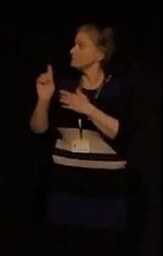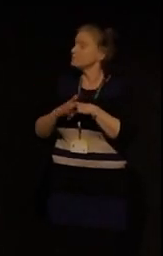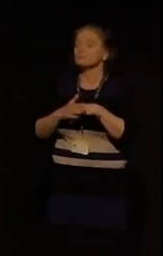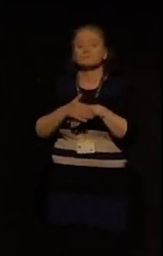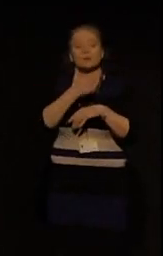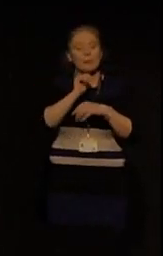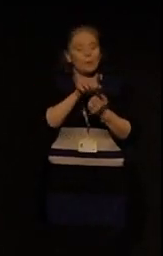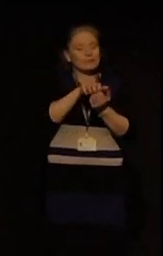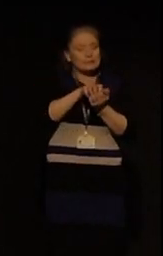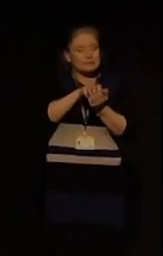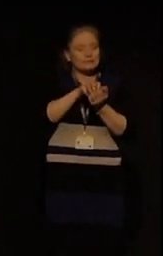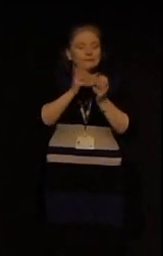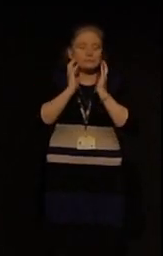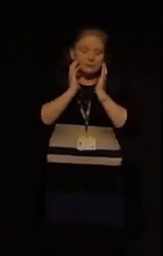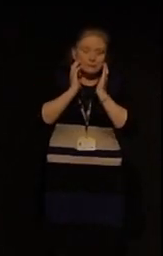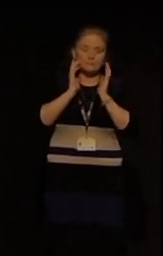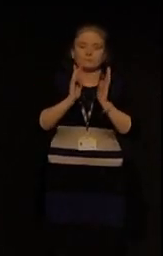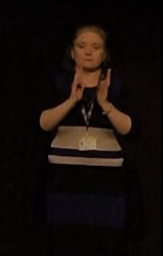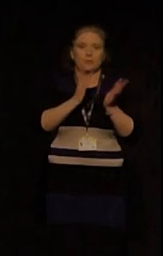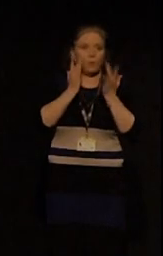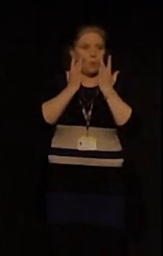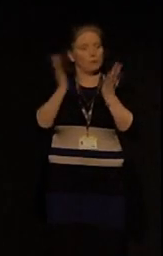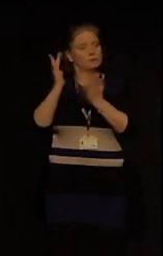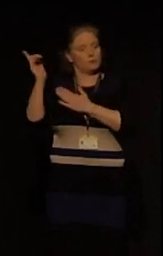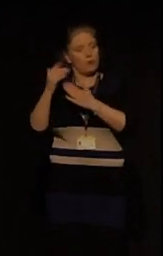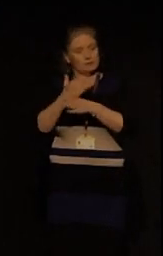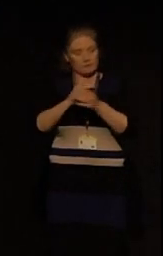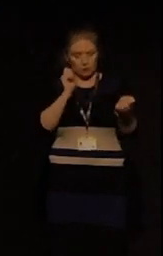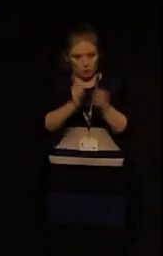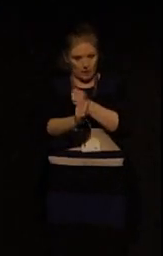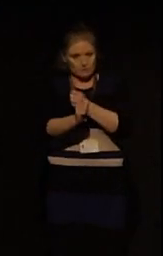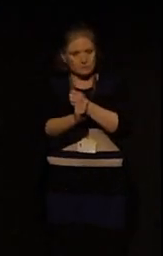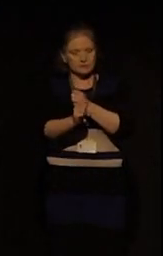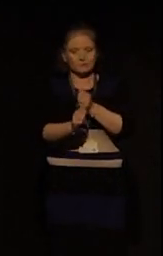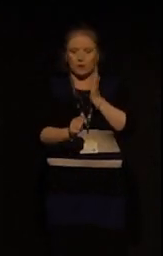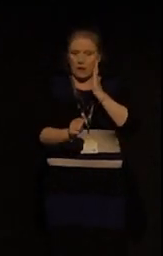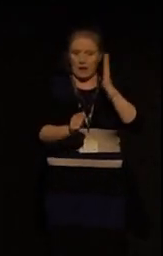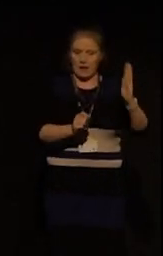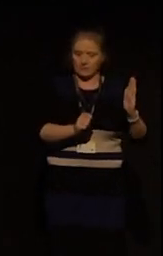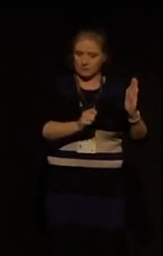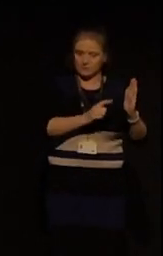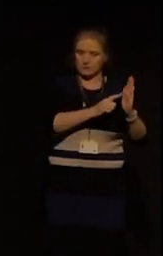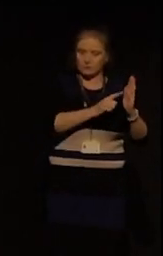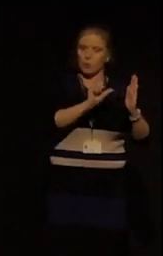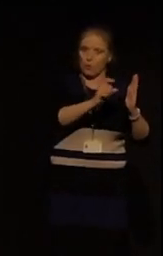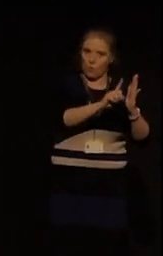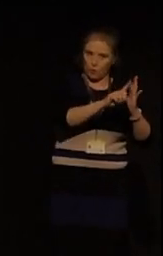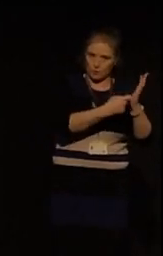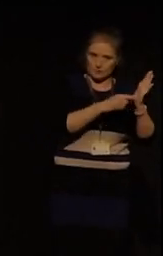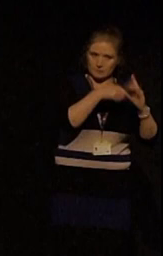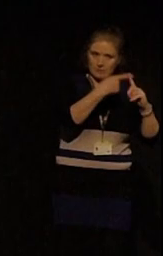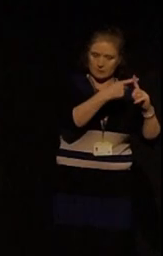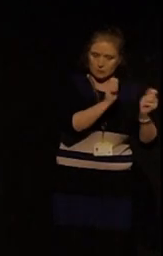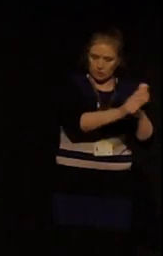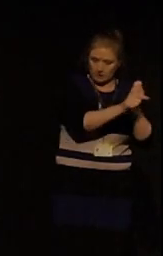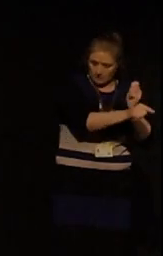people clenched their jaw, we saw activity changing in the left auditory cortex over here. We